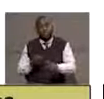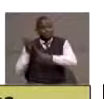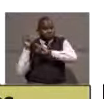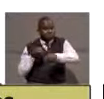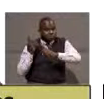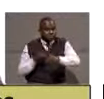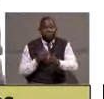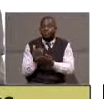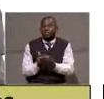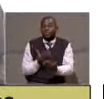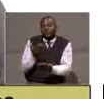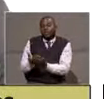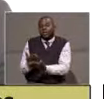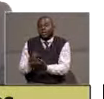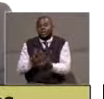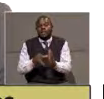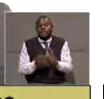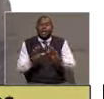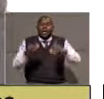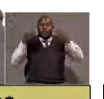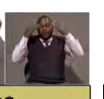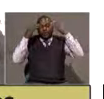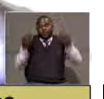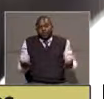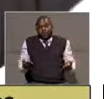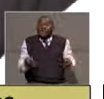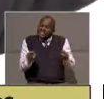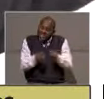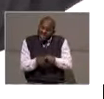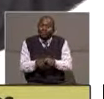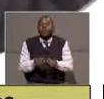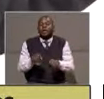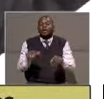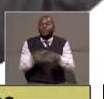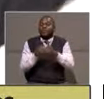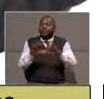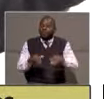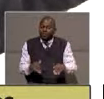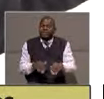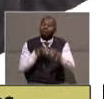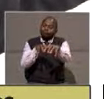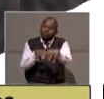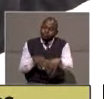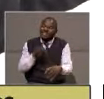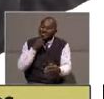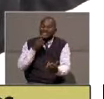of the wetland issues. Hardly did I know that even MPs have grown rice in the swamps.